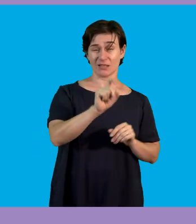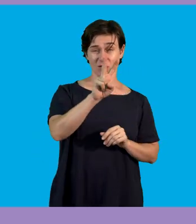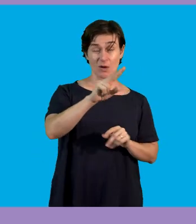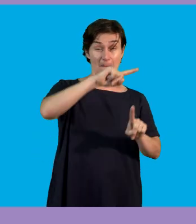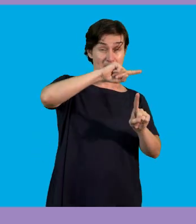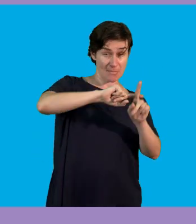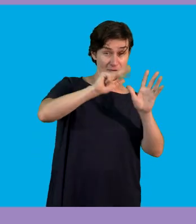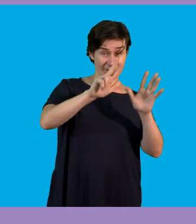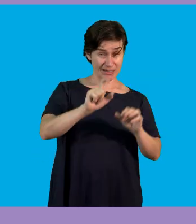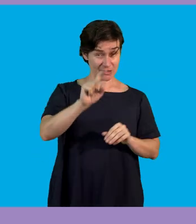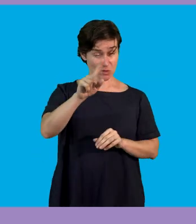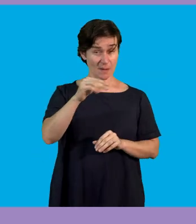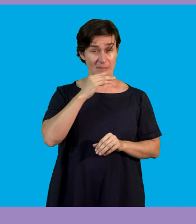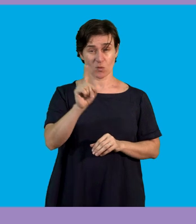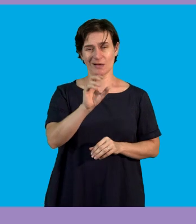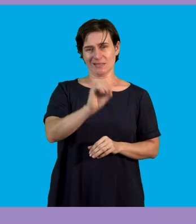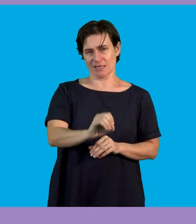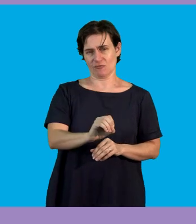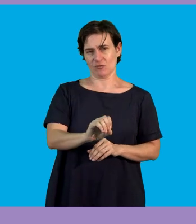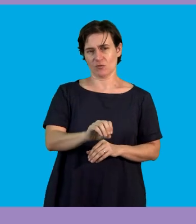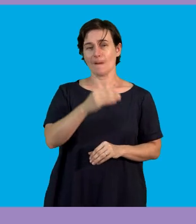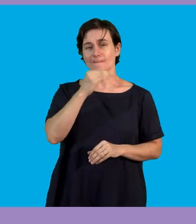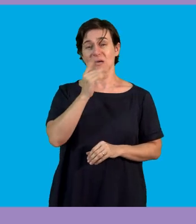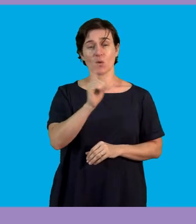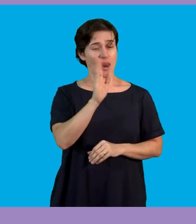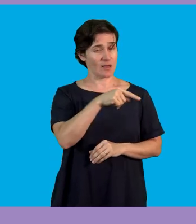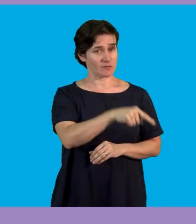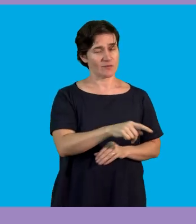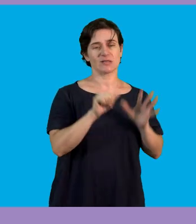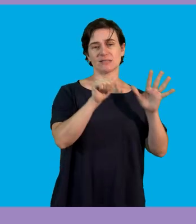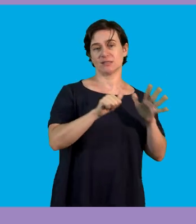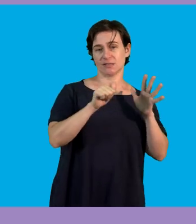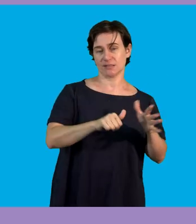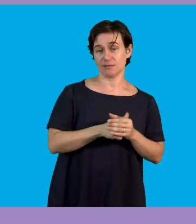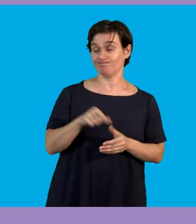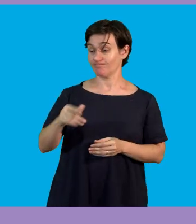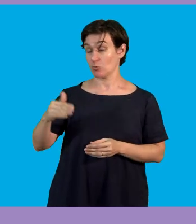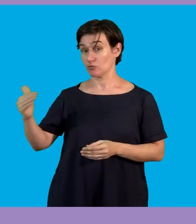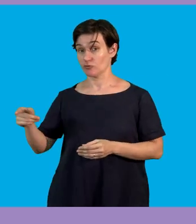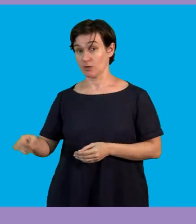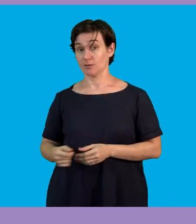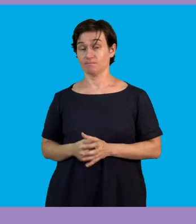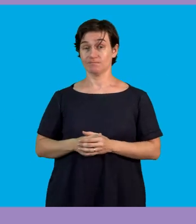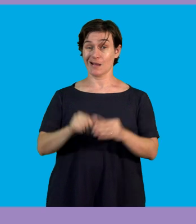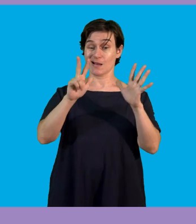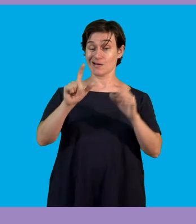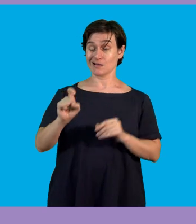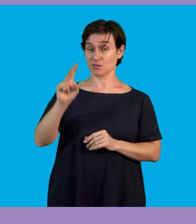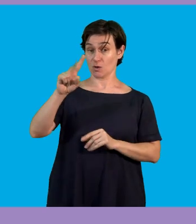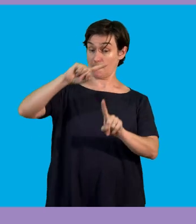negative 8x squared and positive 8x squared would give us 0, so we remain with 16 on the left, and on the